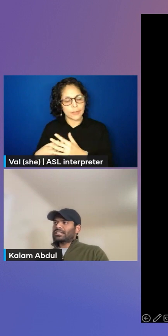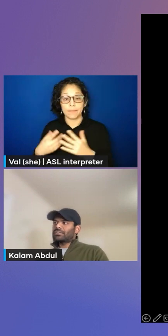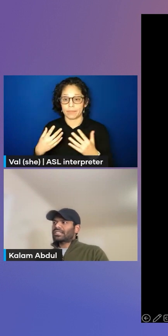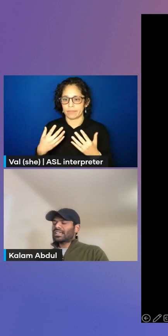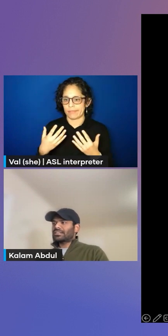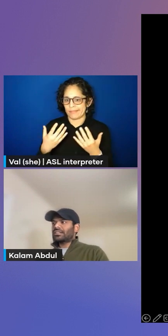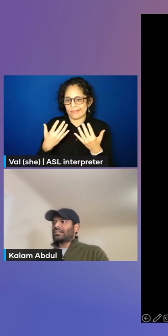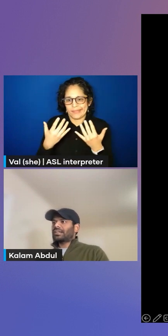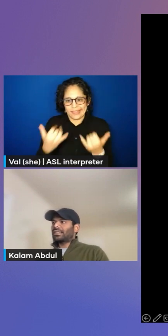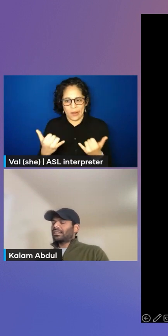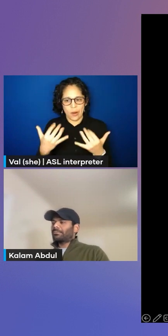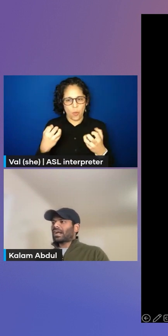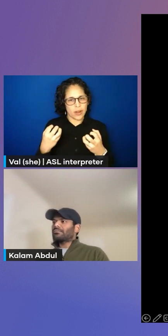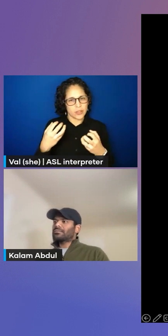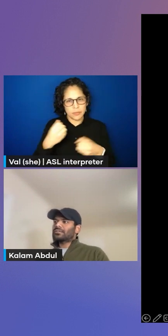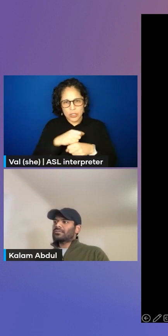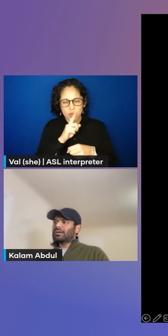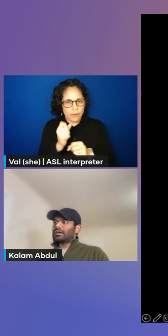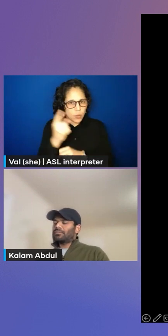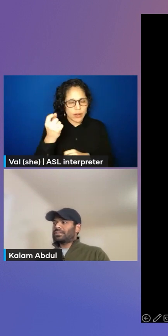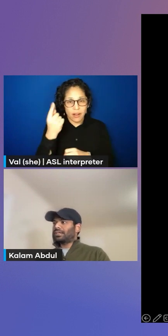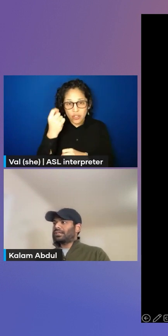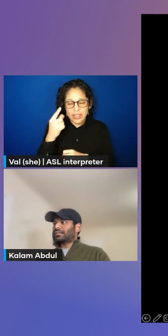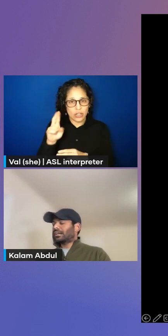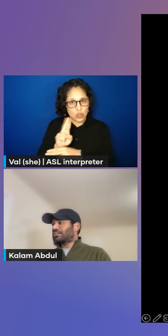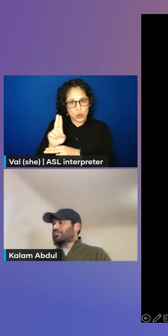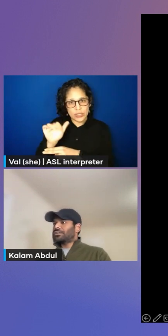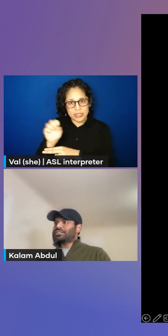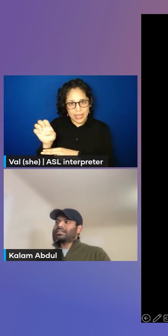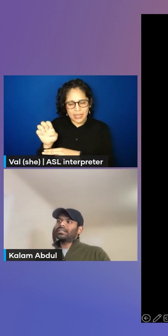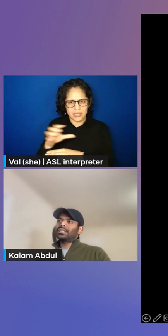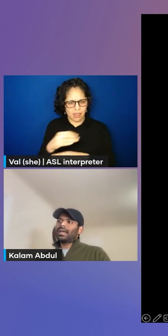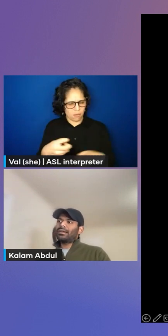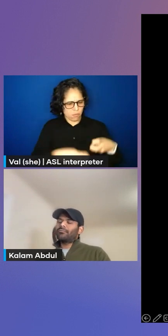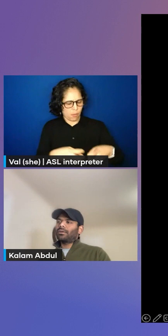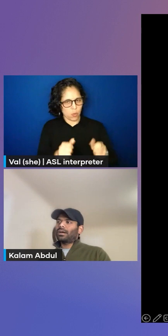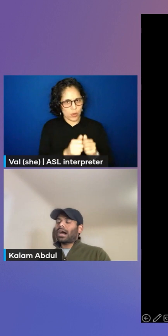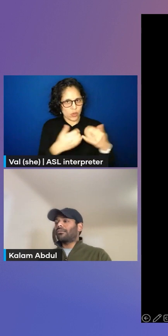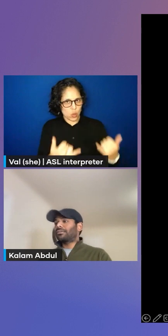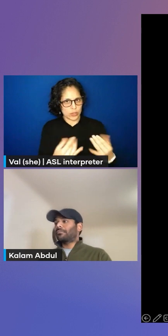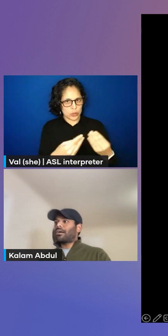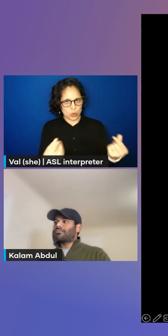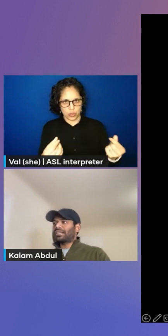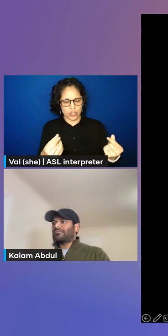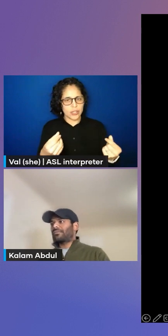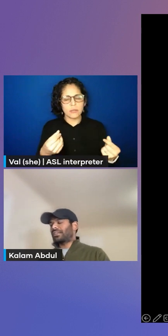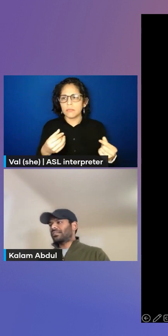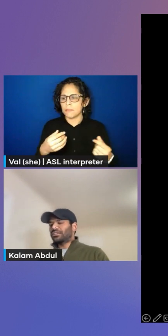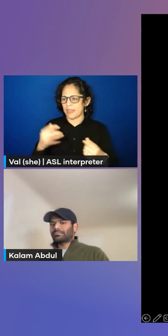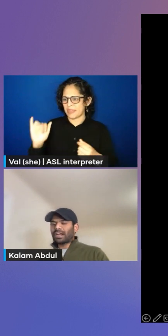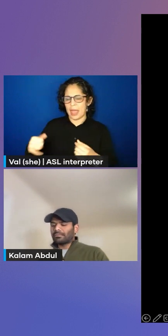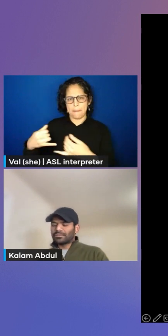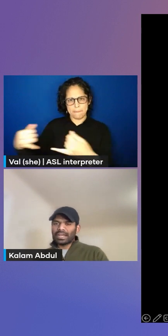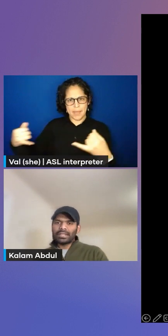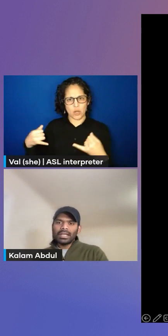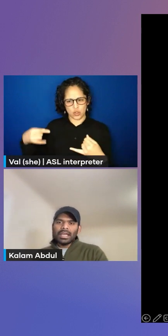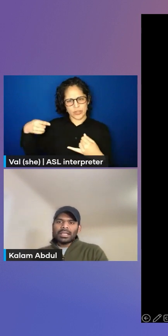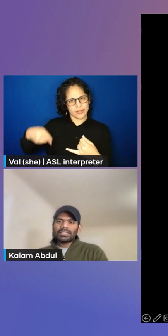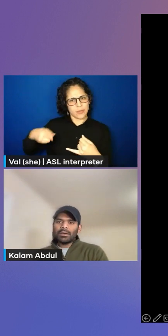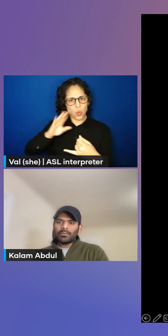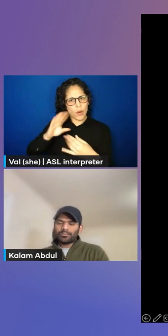all understand the use case here and then the problems with the current solution and how the boundary fix those problems,